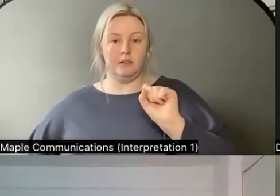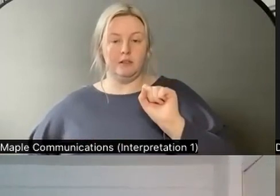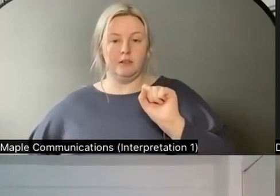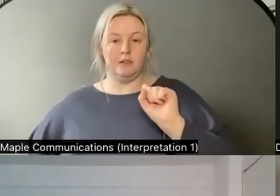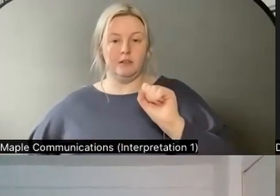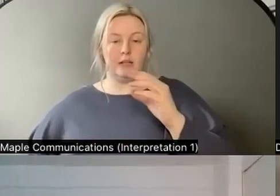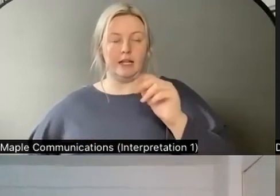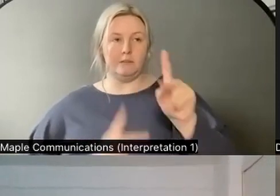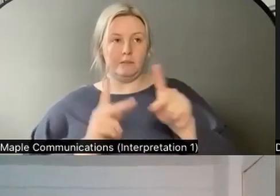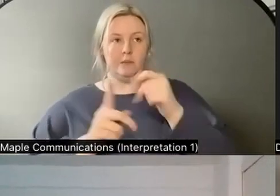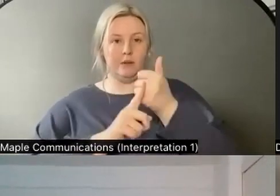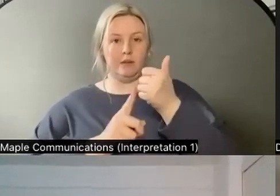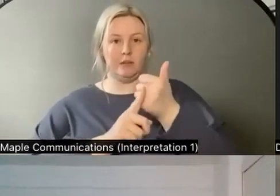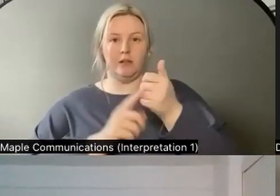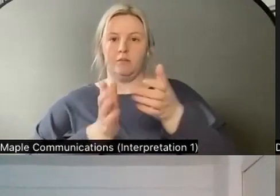disabling, and